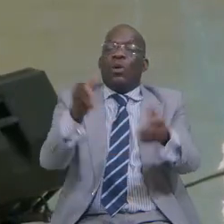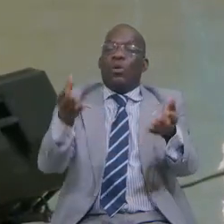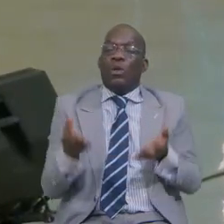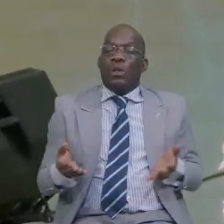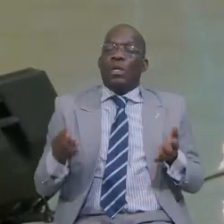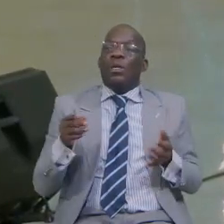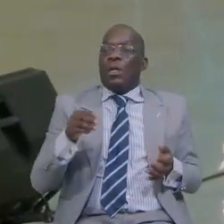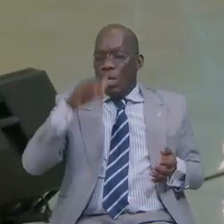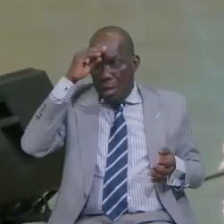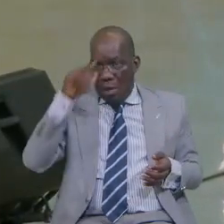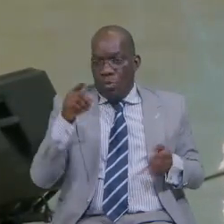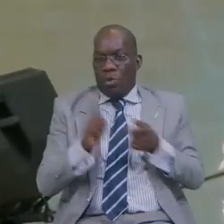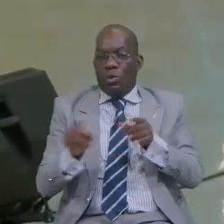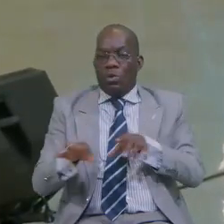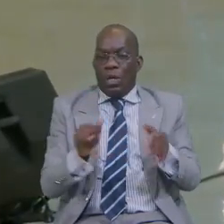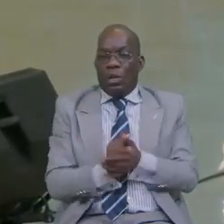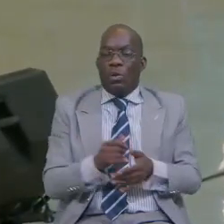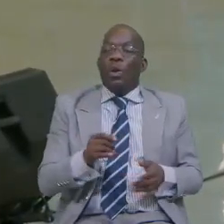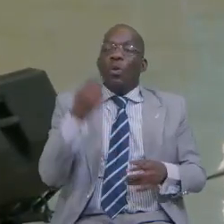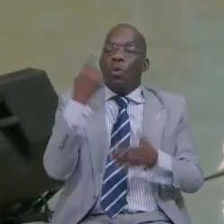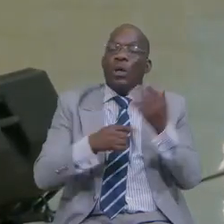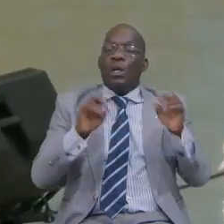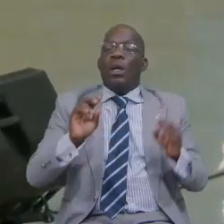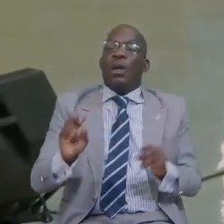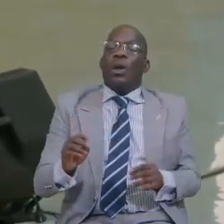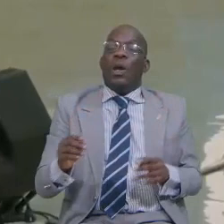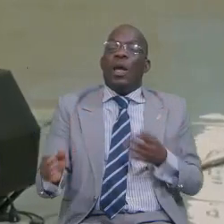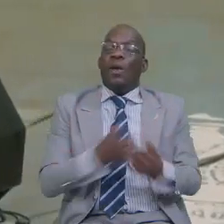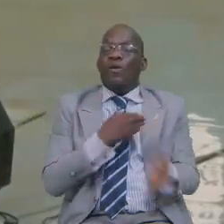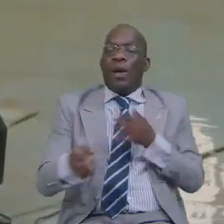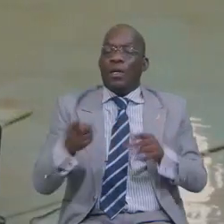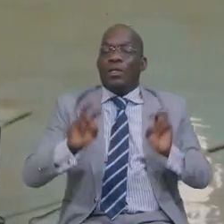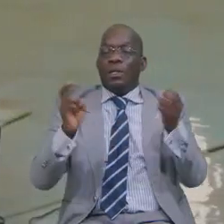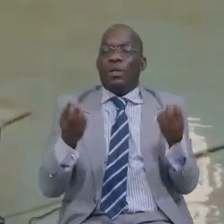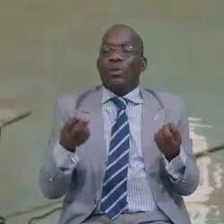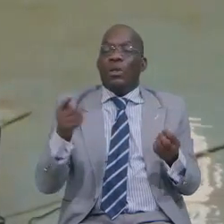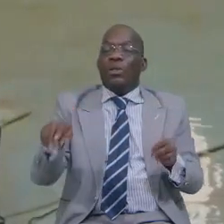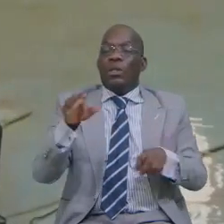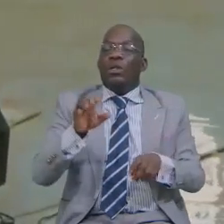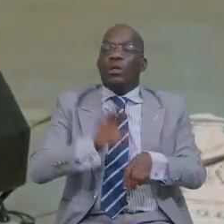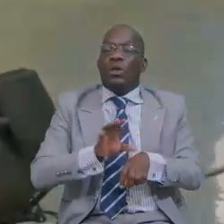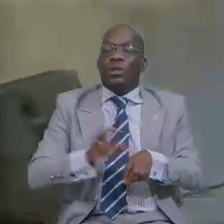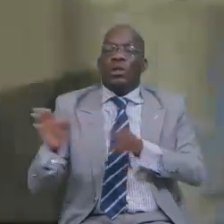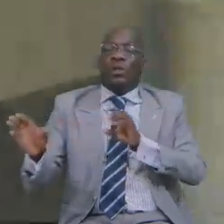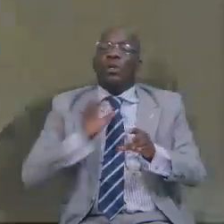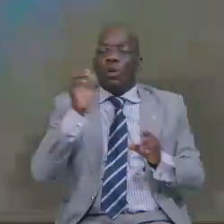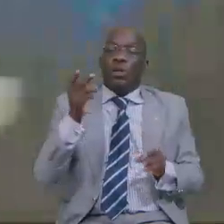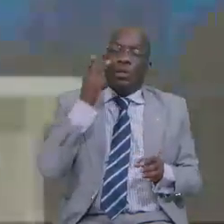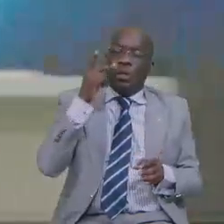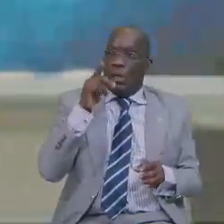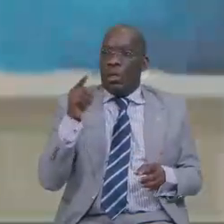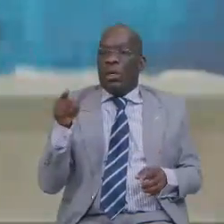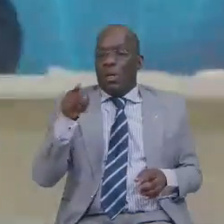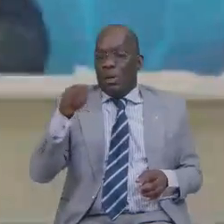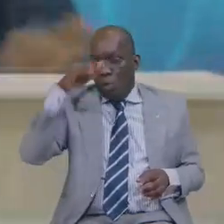title, the church did not see him as an evangelist. And yet, he went to